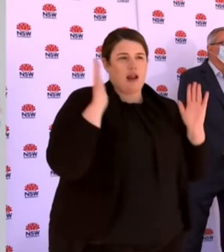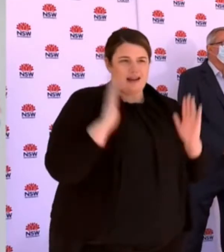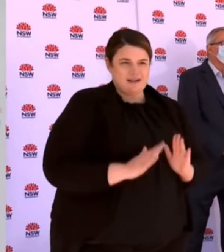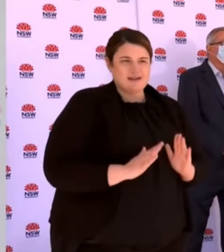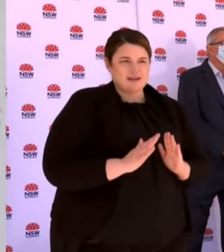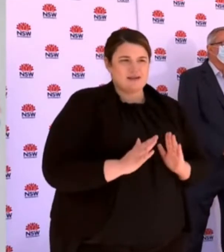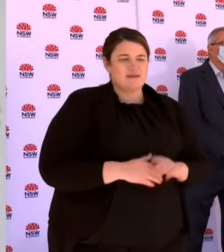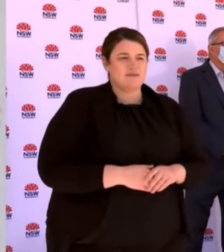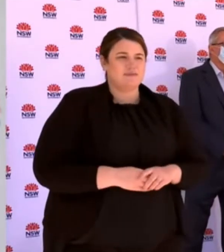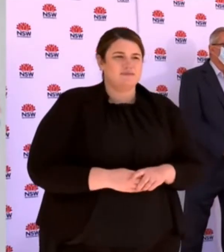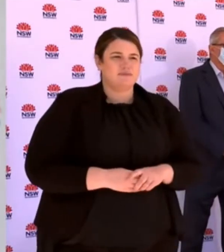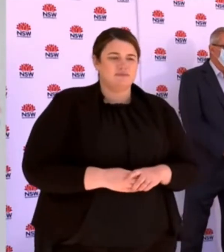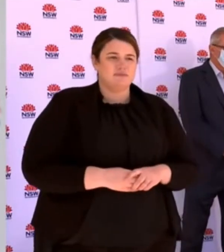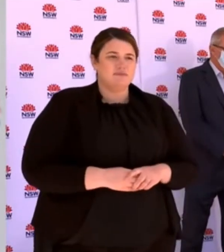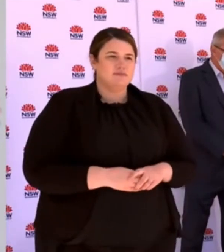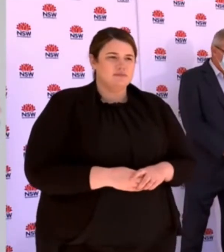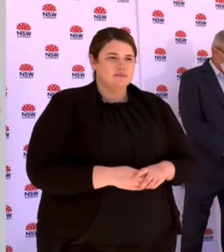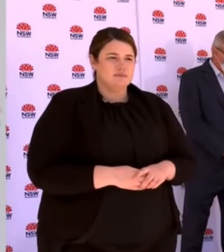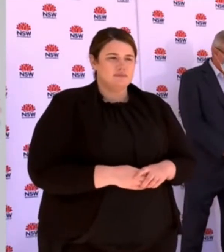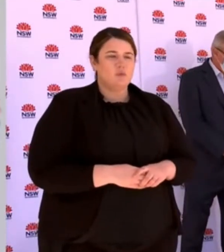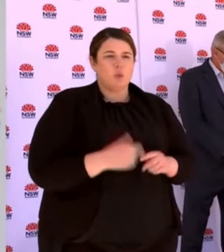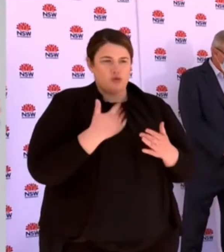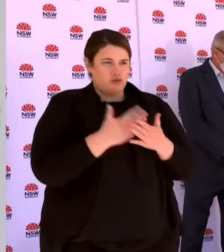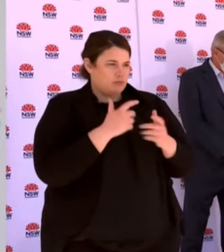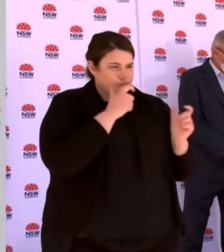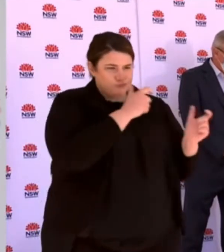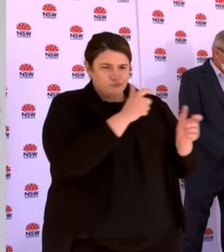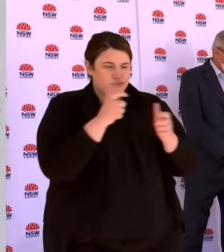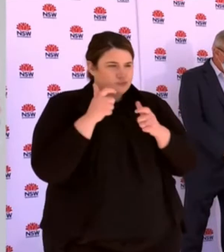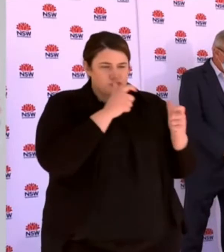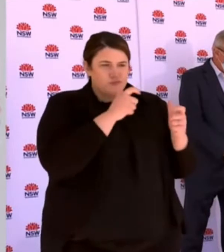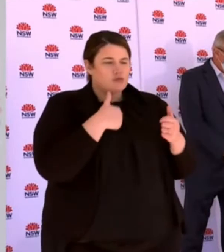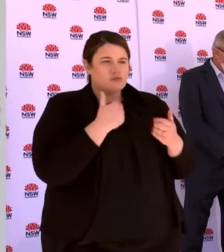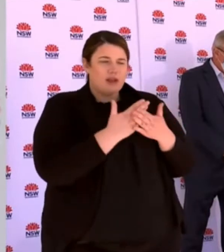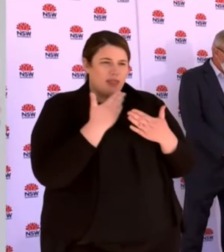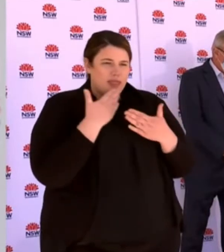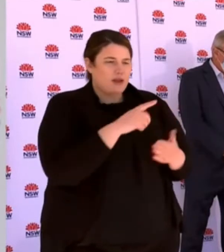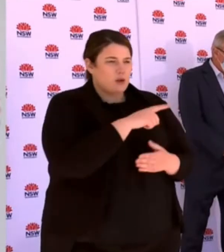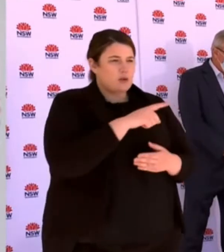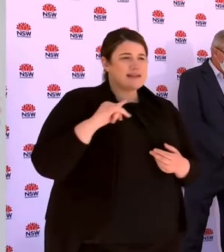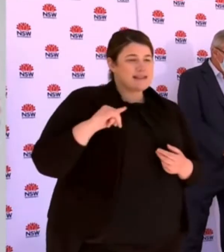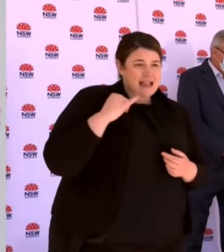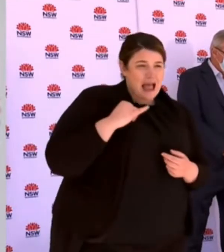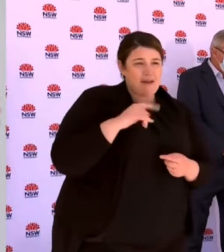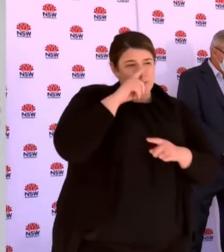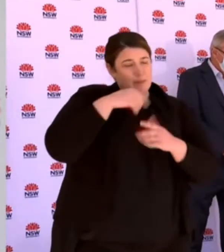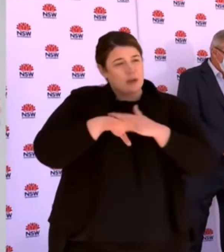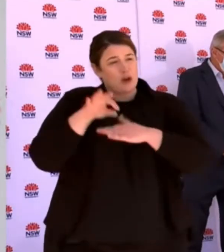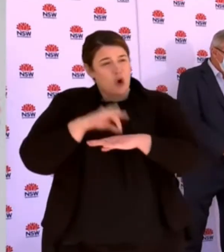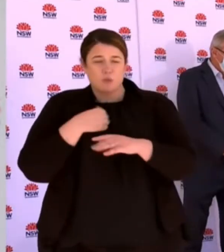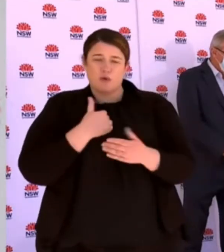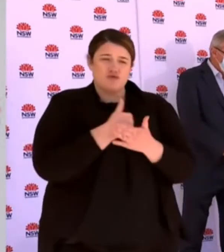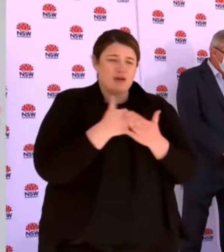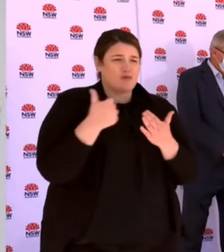ongoing transmission. We're obviously very watchful, and I appreciate the efforts of staff, but also patients. We're